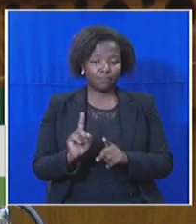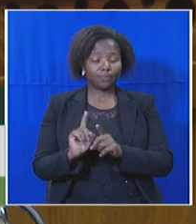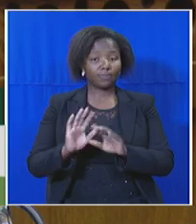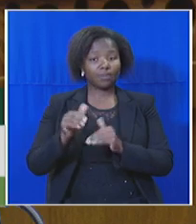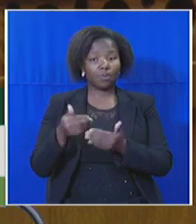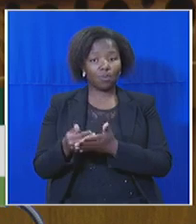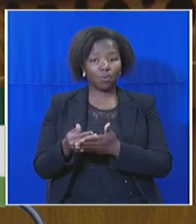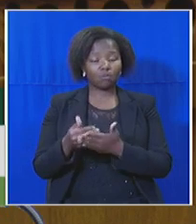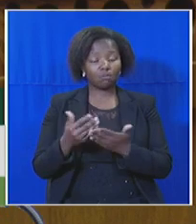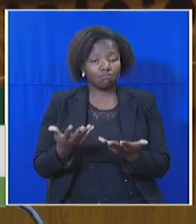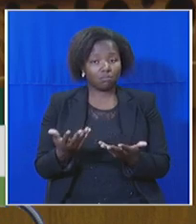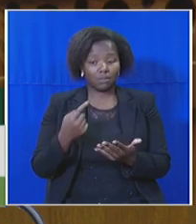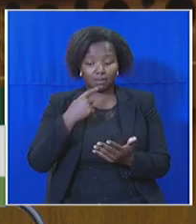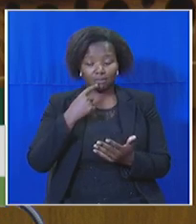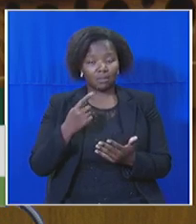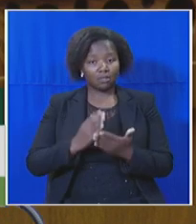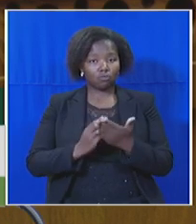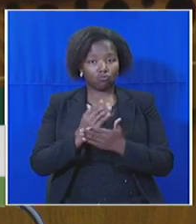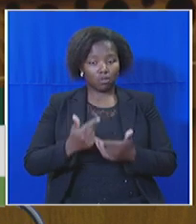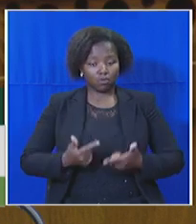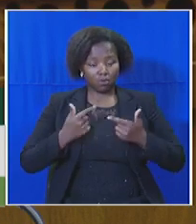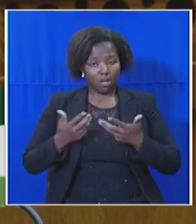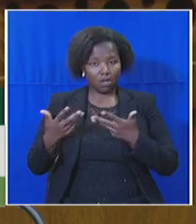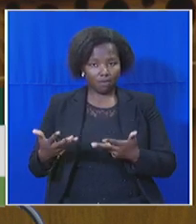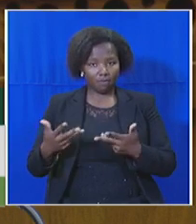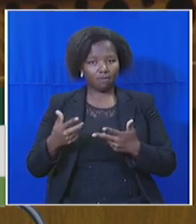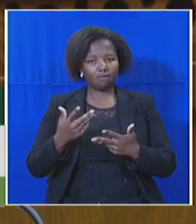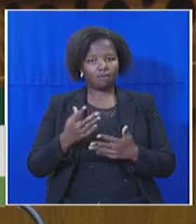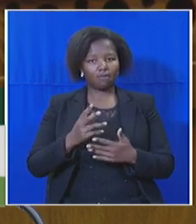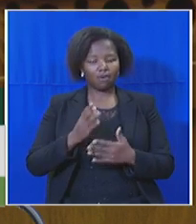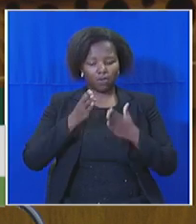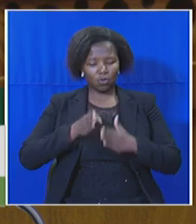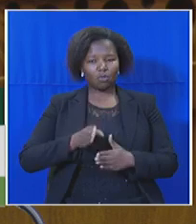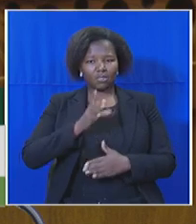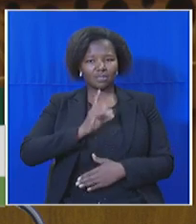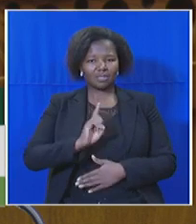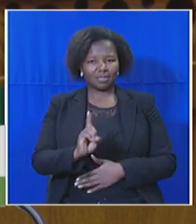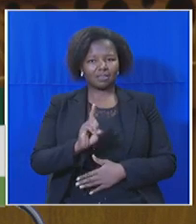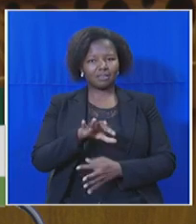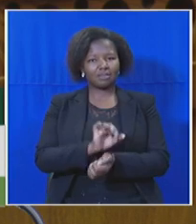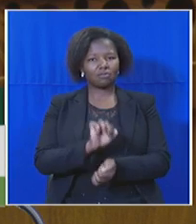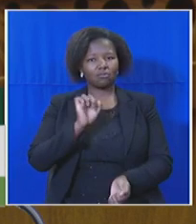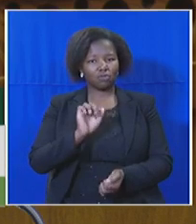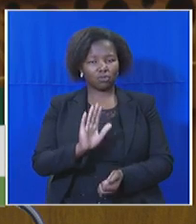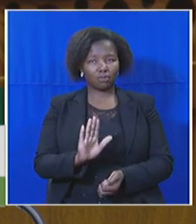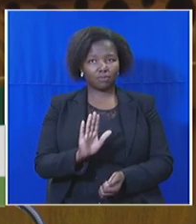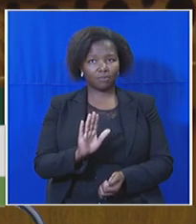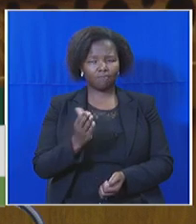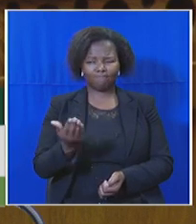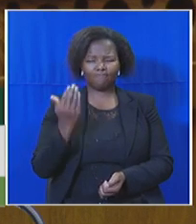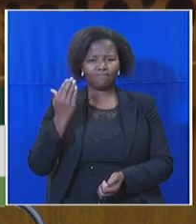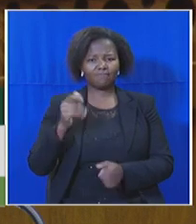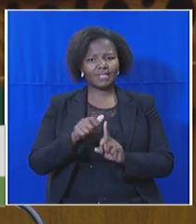life, human dignity, and freedoms. As the descendants of the heroines and heroes who gave